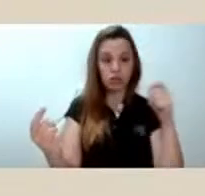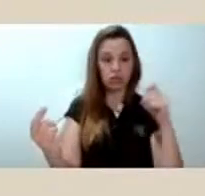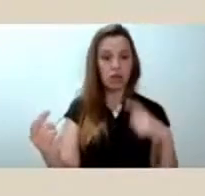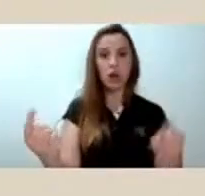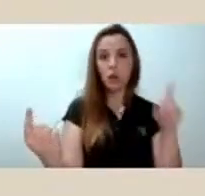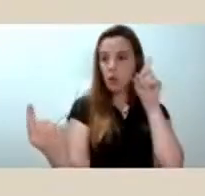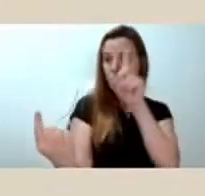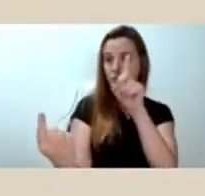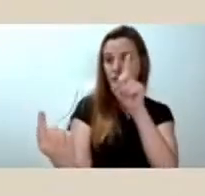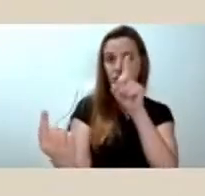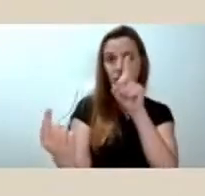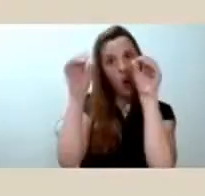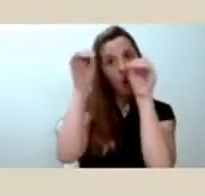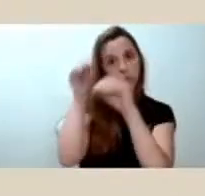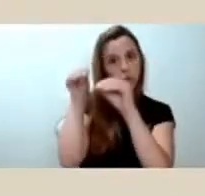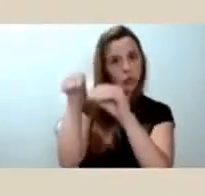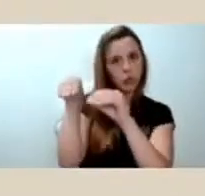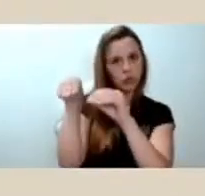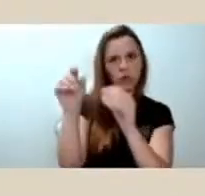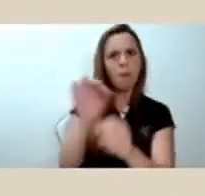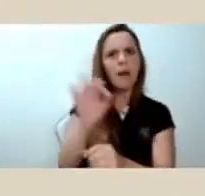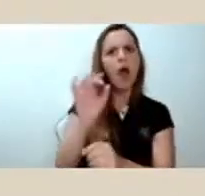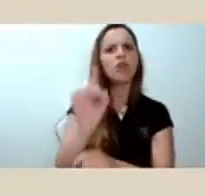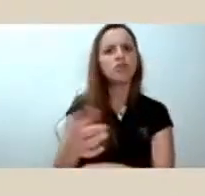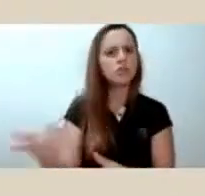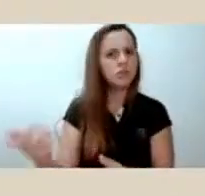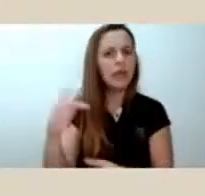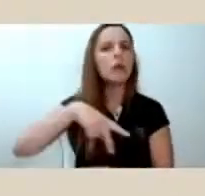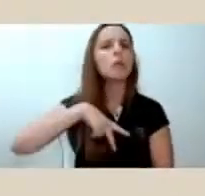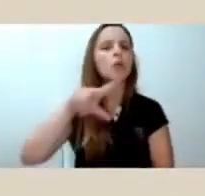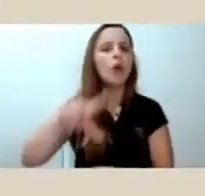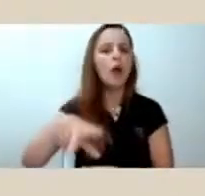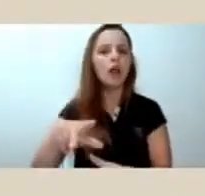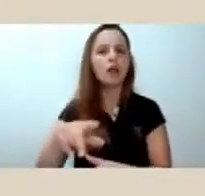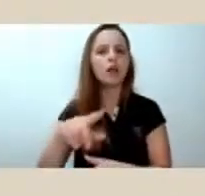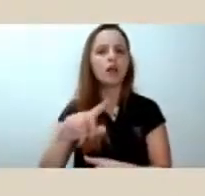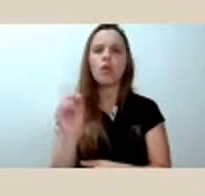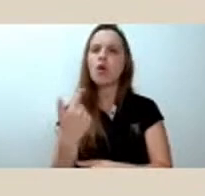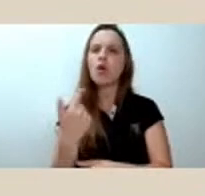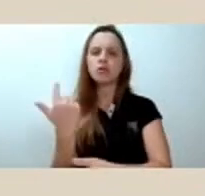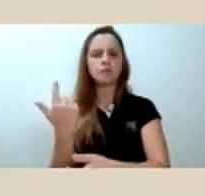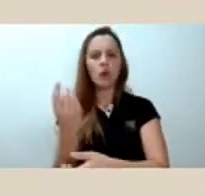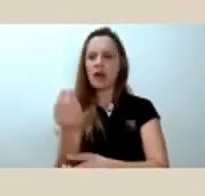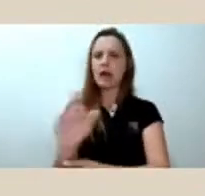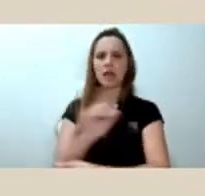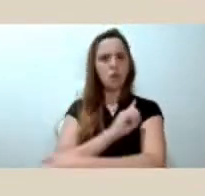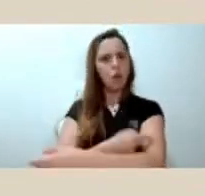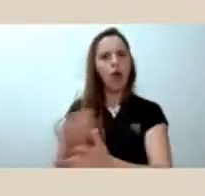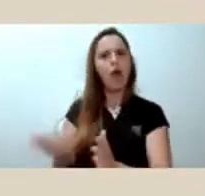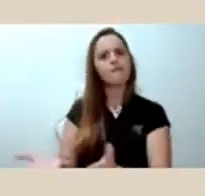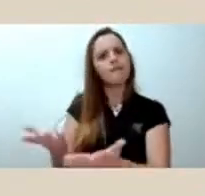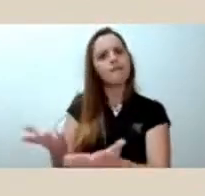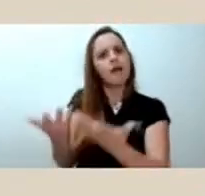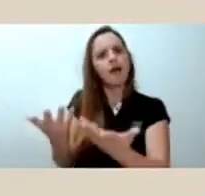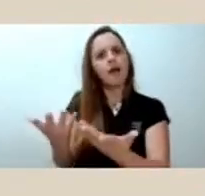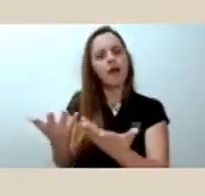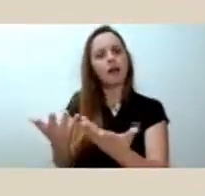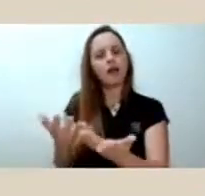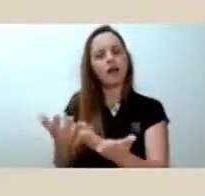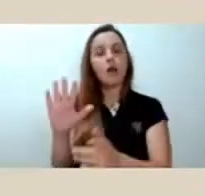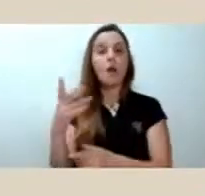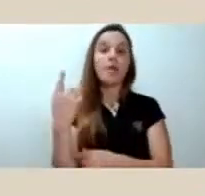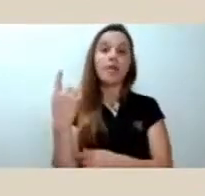So how can we actually empower kids, right, when the chances of them actually, having a